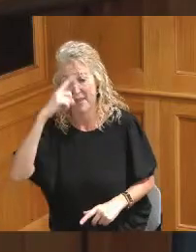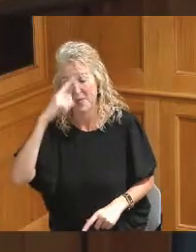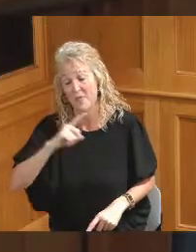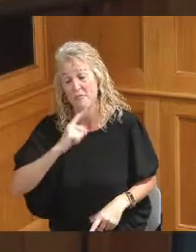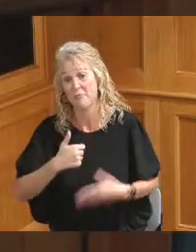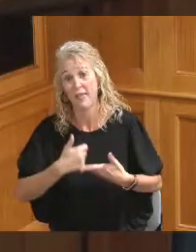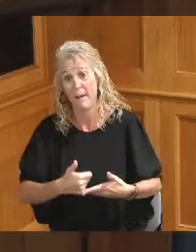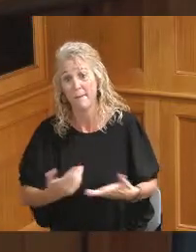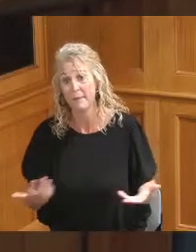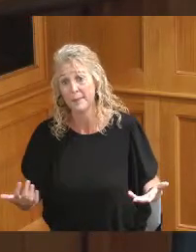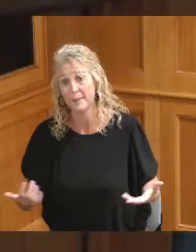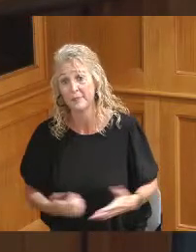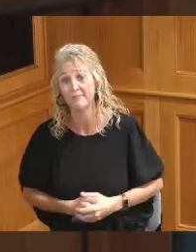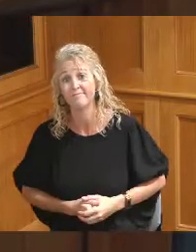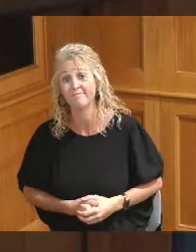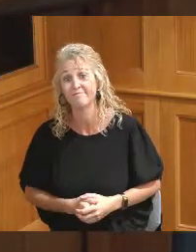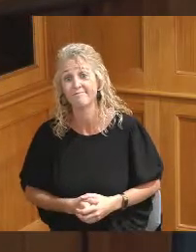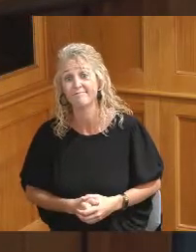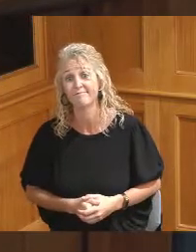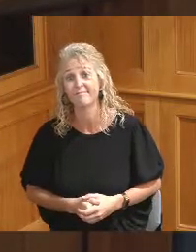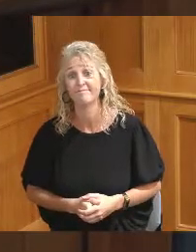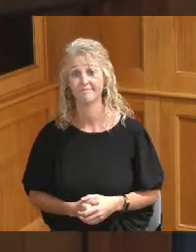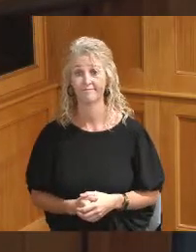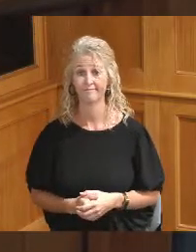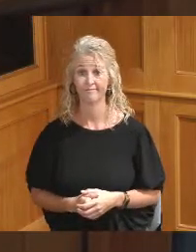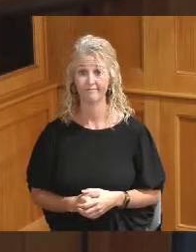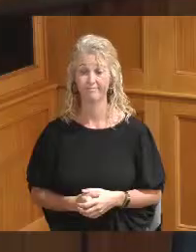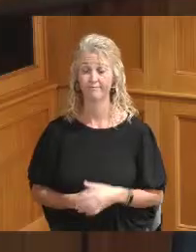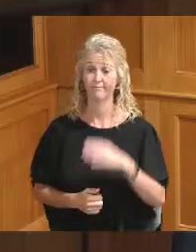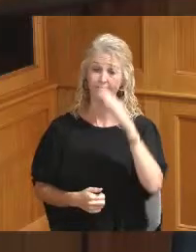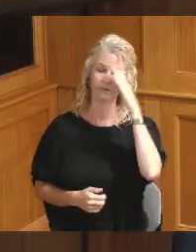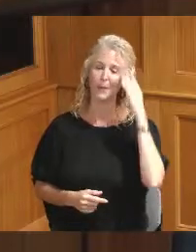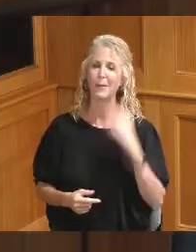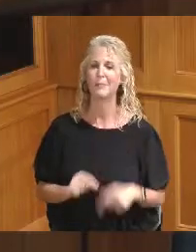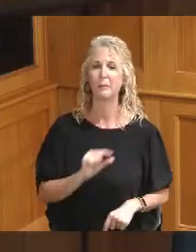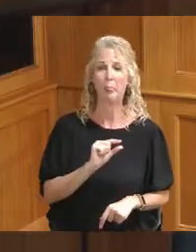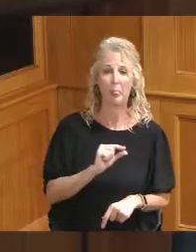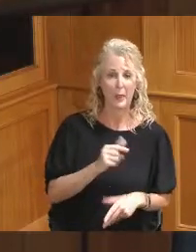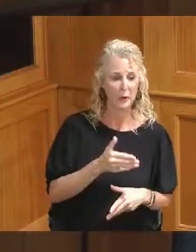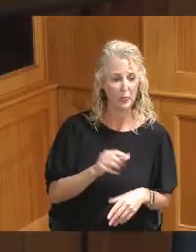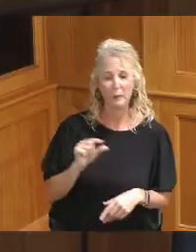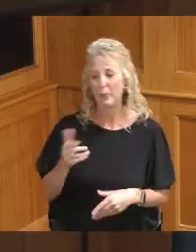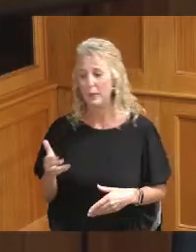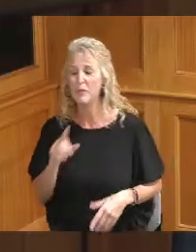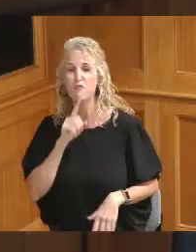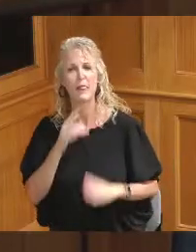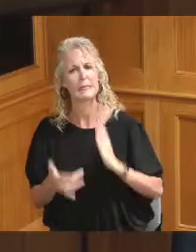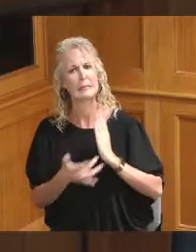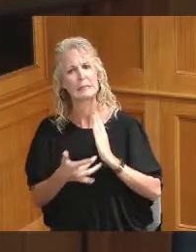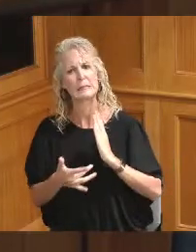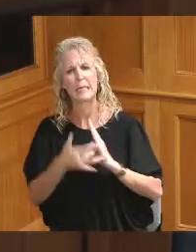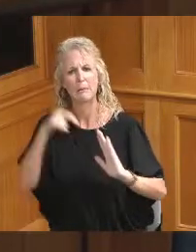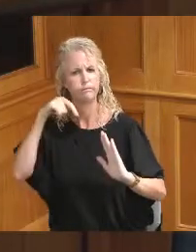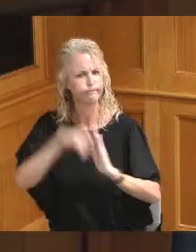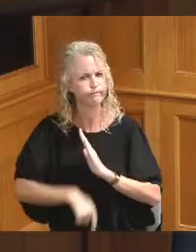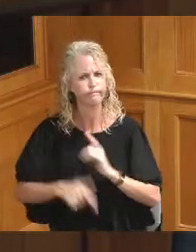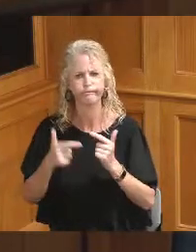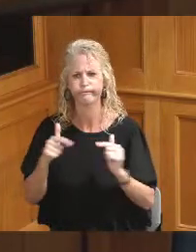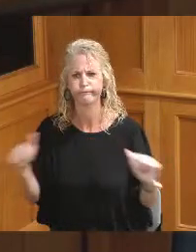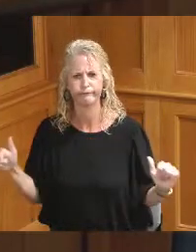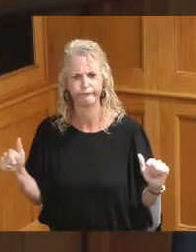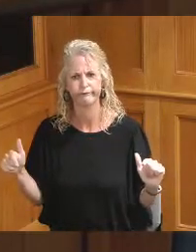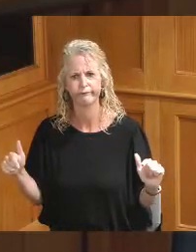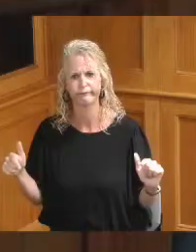cost. I think it would, a few here, a few there, because it gets real technical, and you guys are more technical than me. I